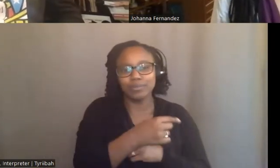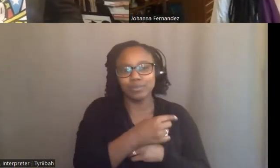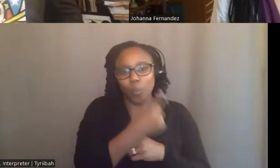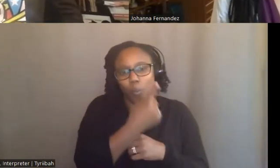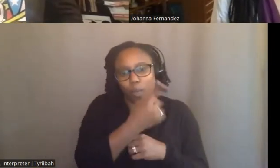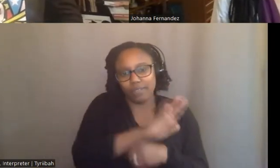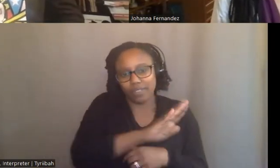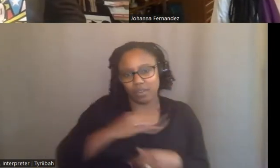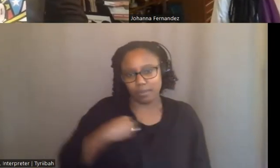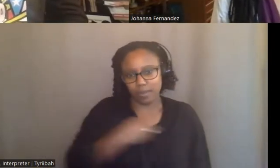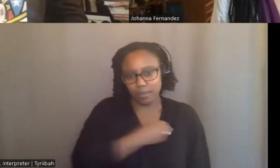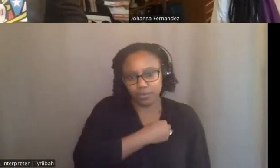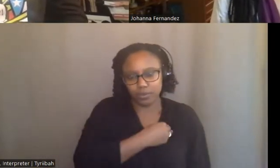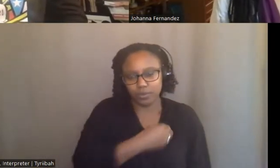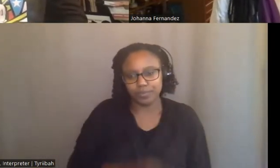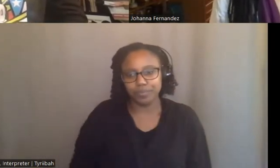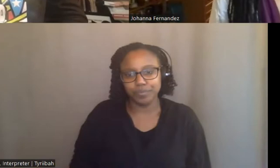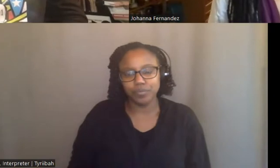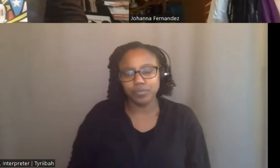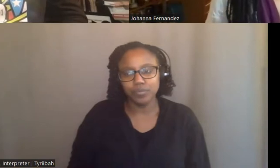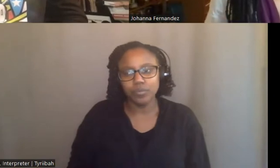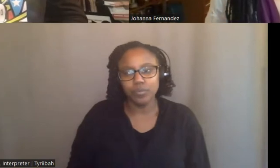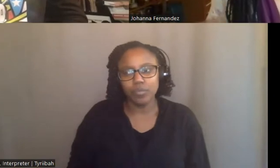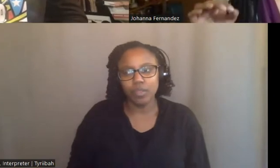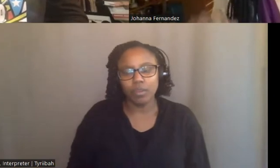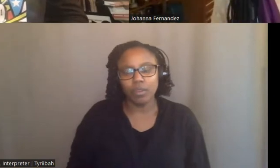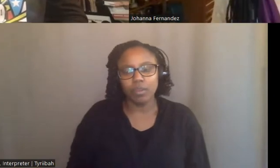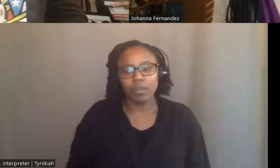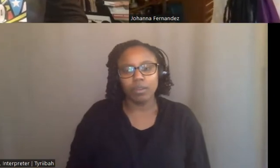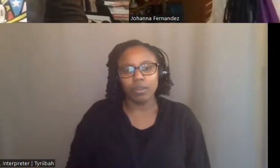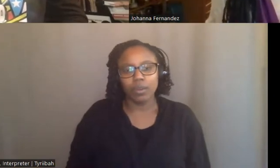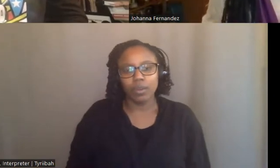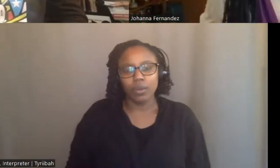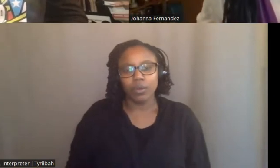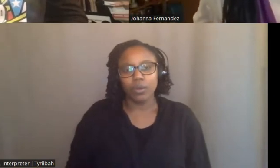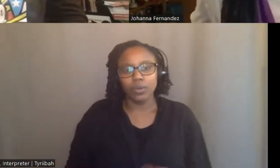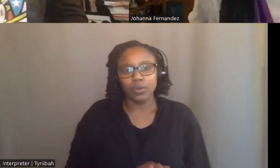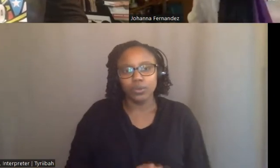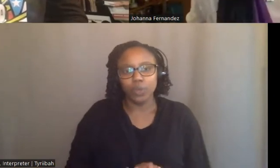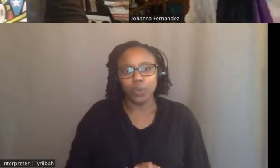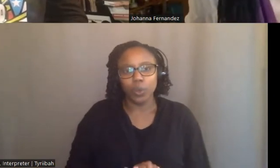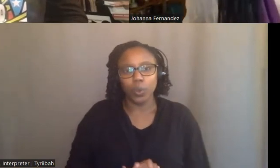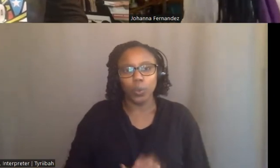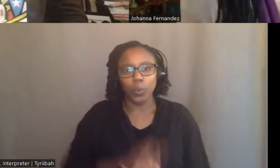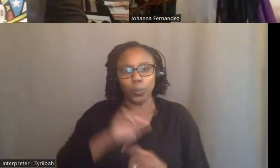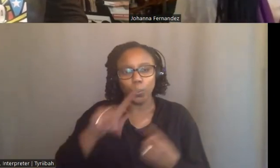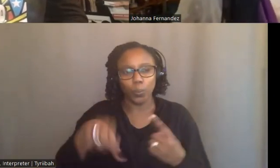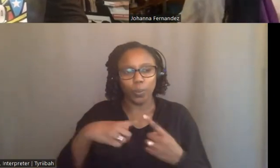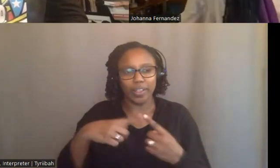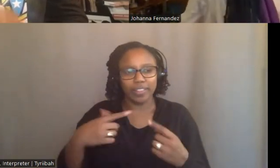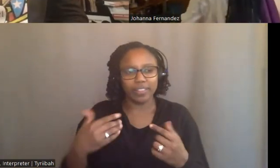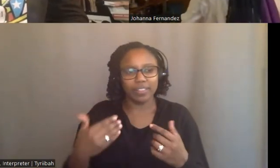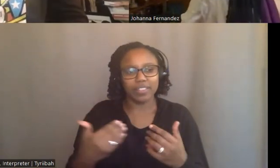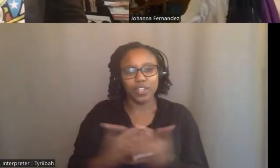At a moment when the new left in Chicago